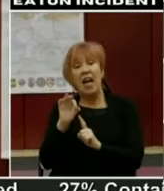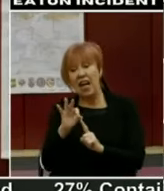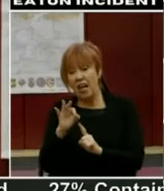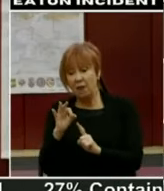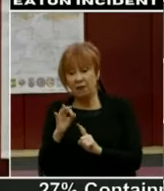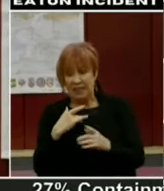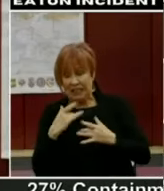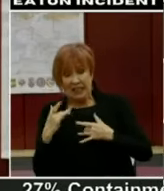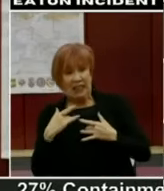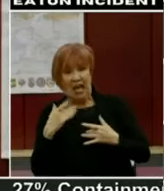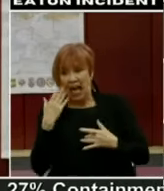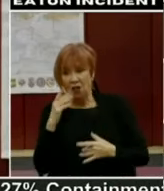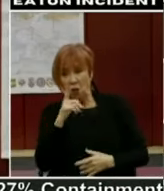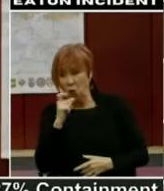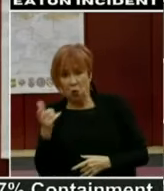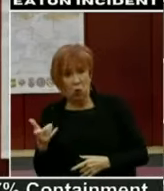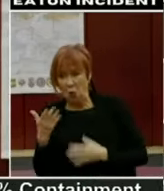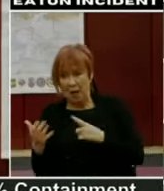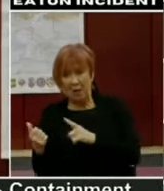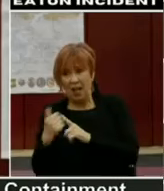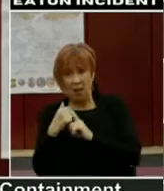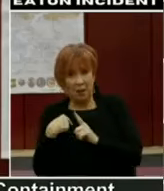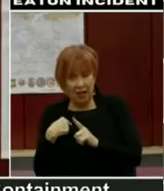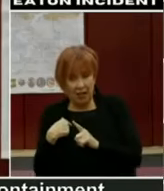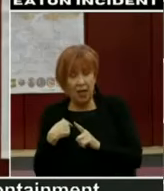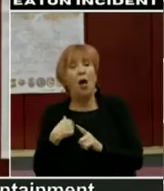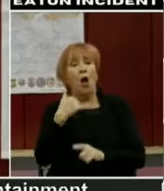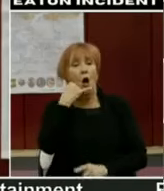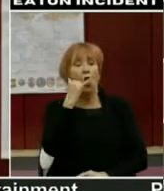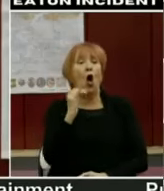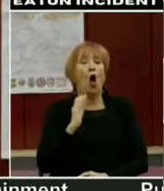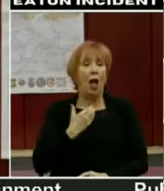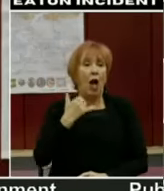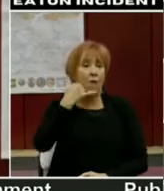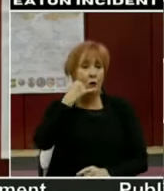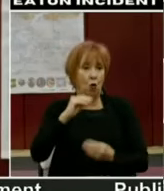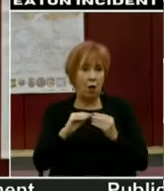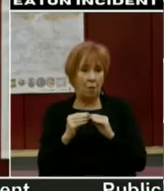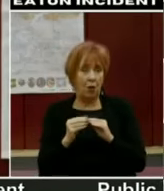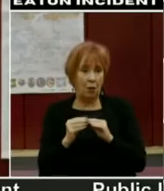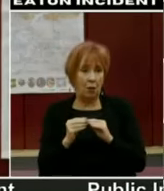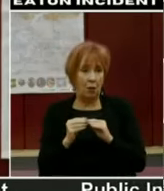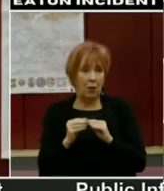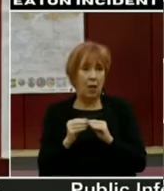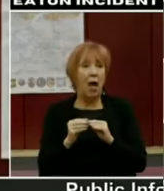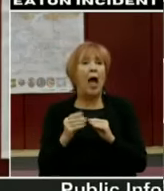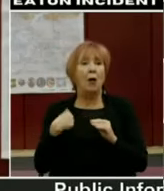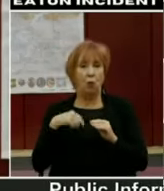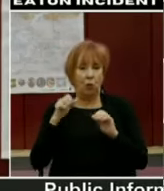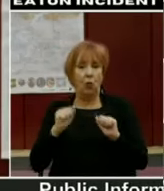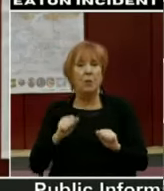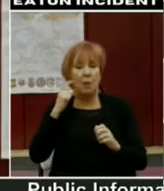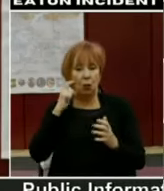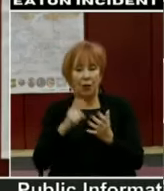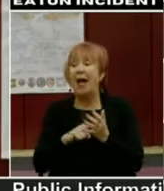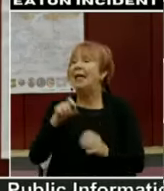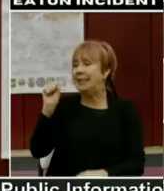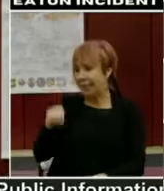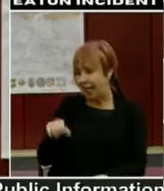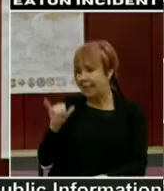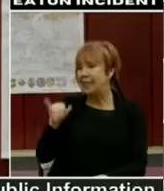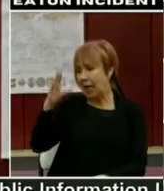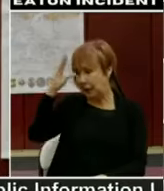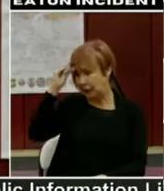on our website, and we will validate the identity of the individual that is there. That is how we will